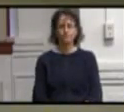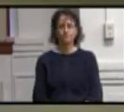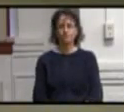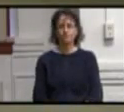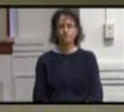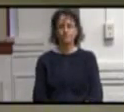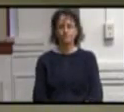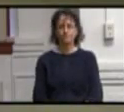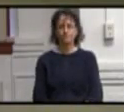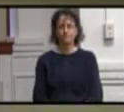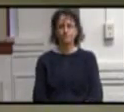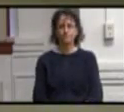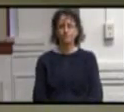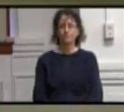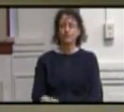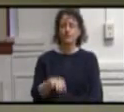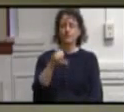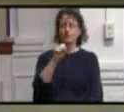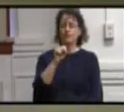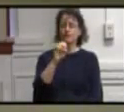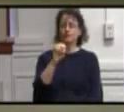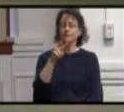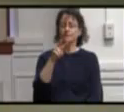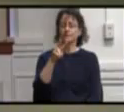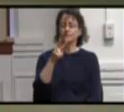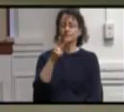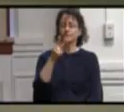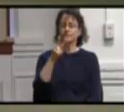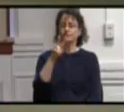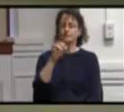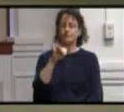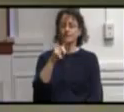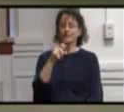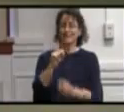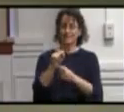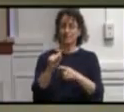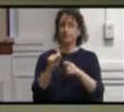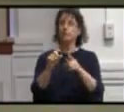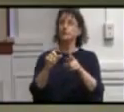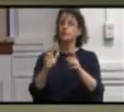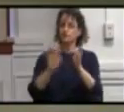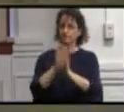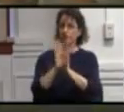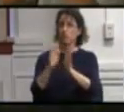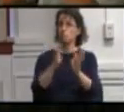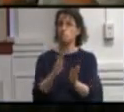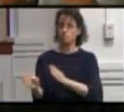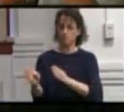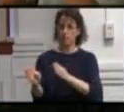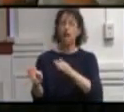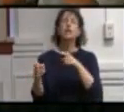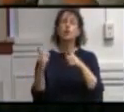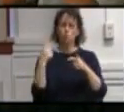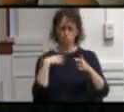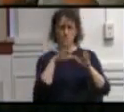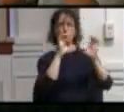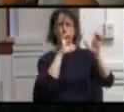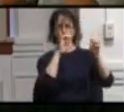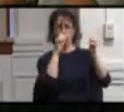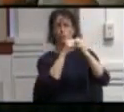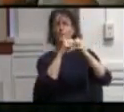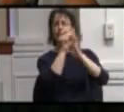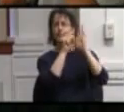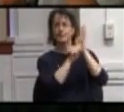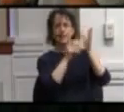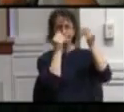plan that CEVETS has developed and about the goals of the CEDS and some goal of trying to achieve